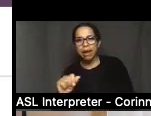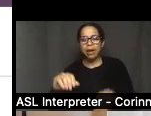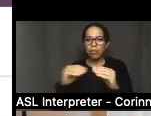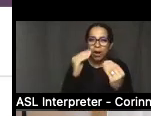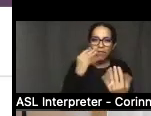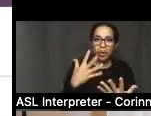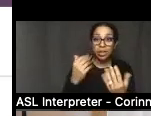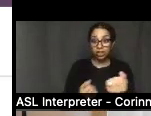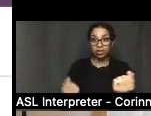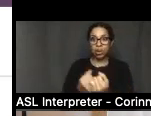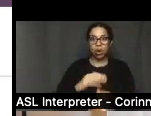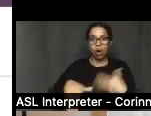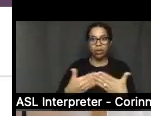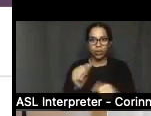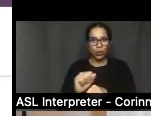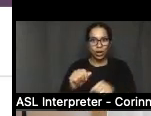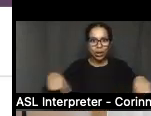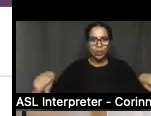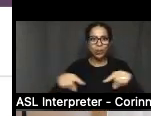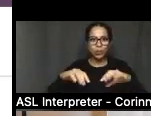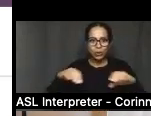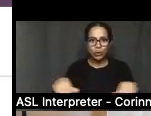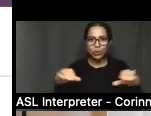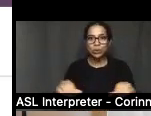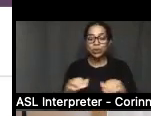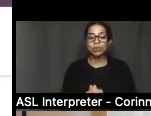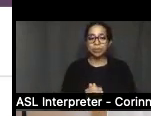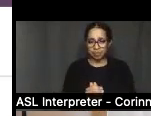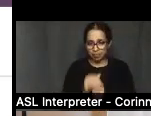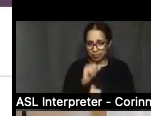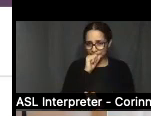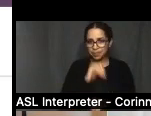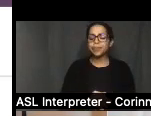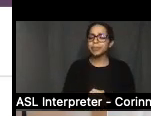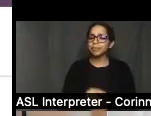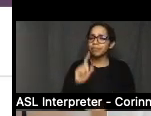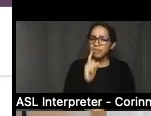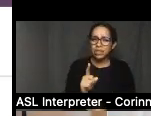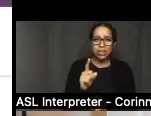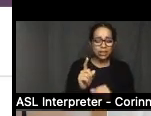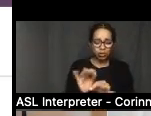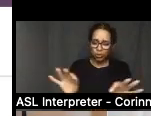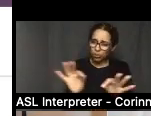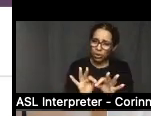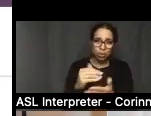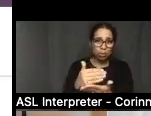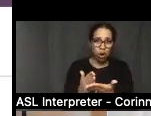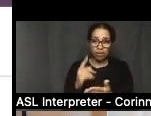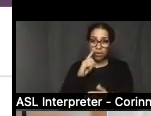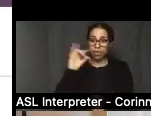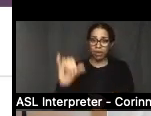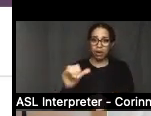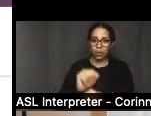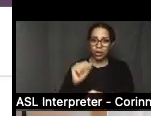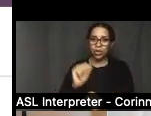the work that you all do. The CHAZ is really a critical component of that work, and we are